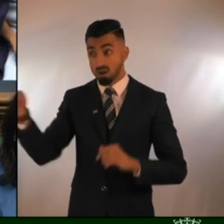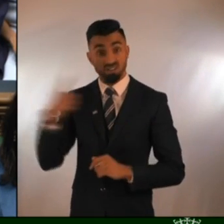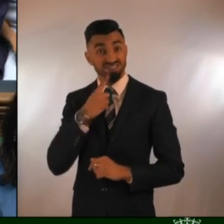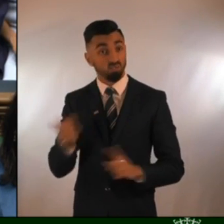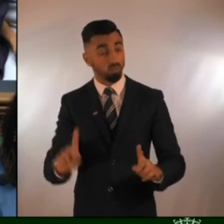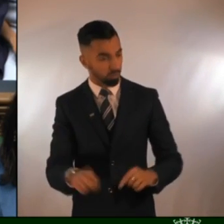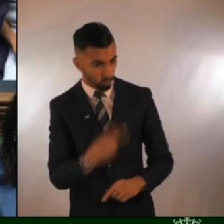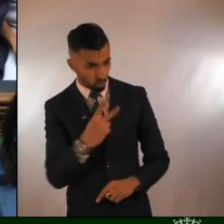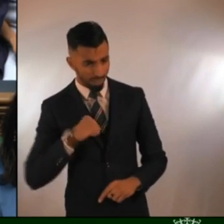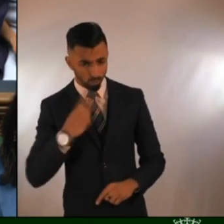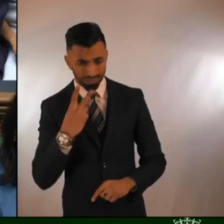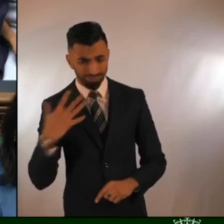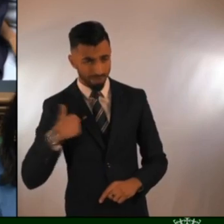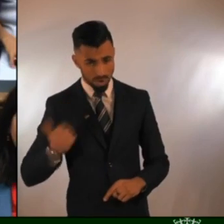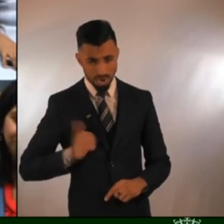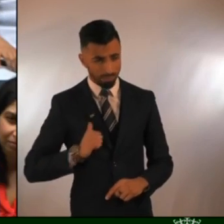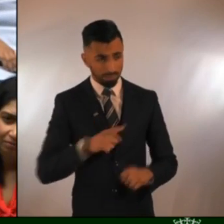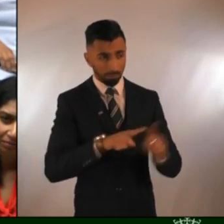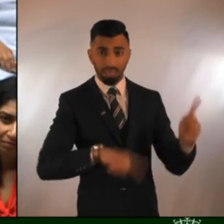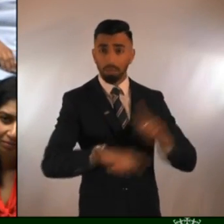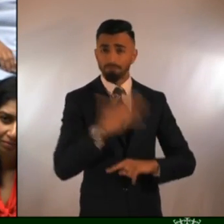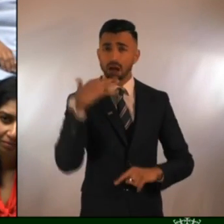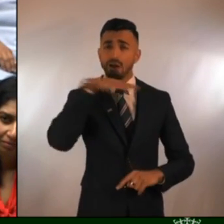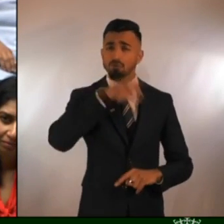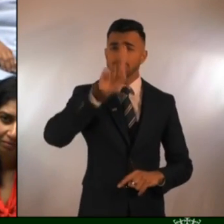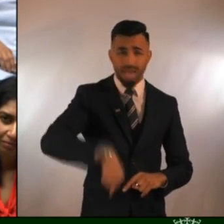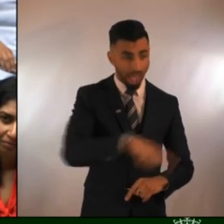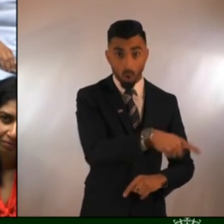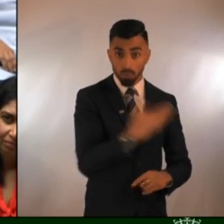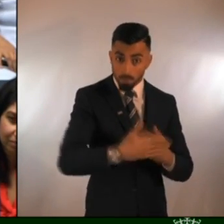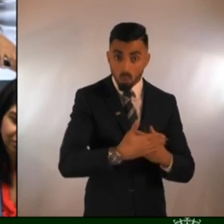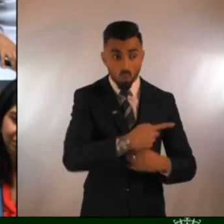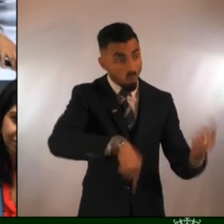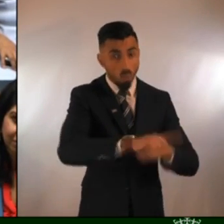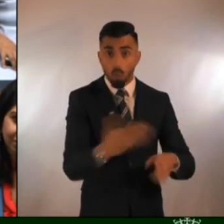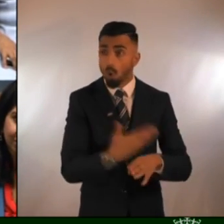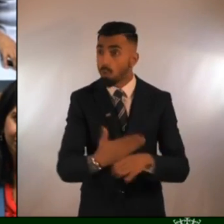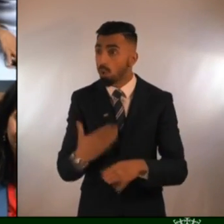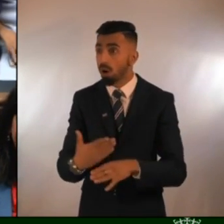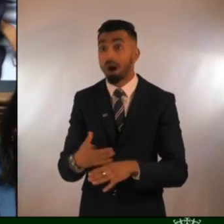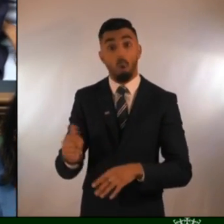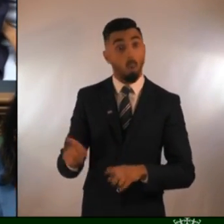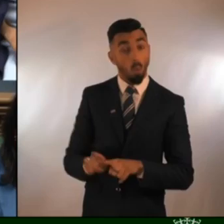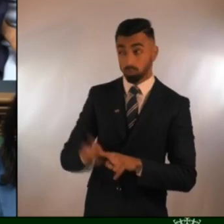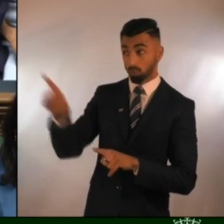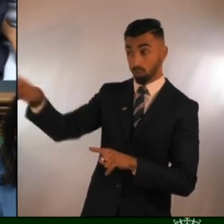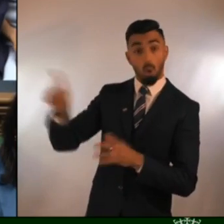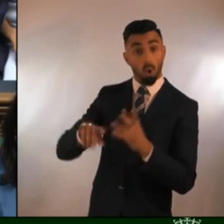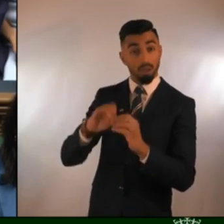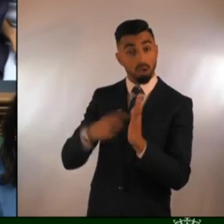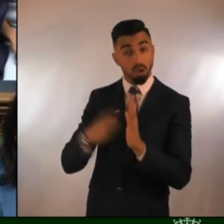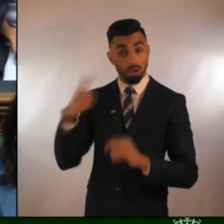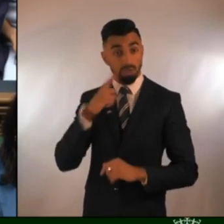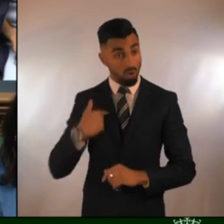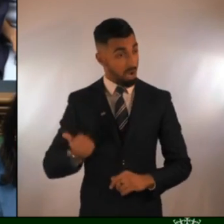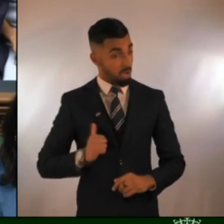2025. Wages are expected to grow in real terms in every year of the forecast period. The story of this government has been the story